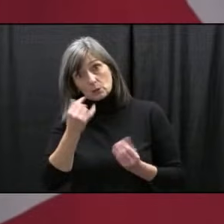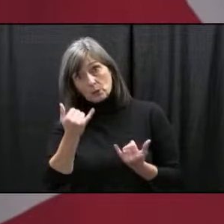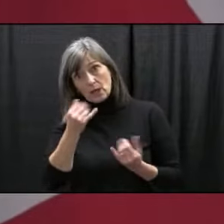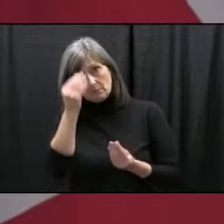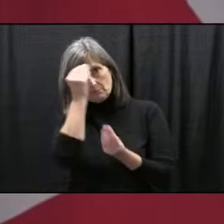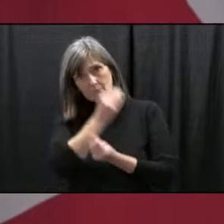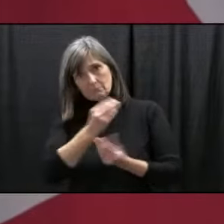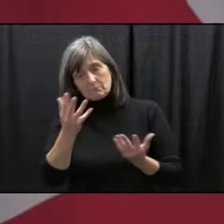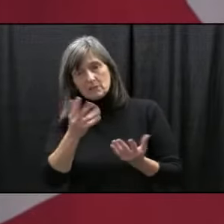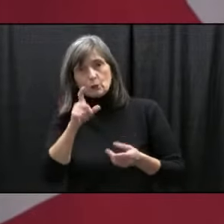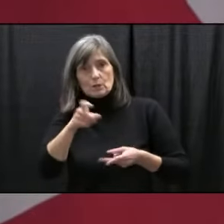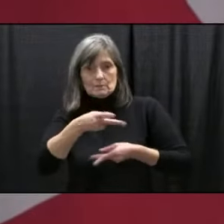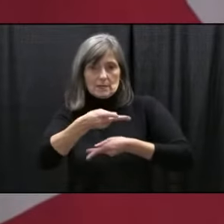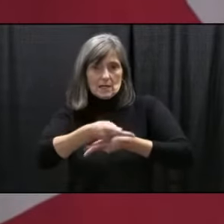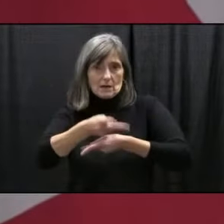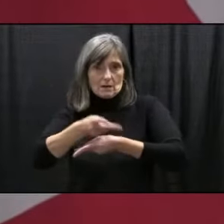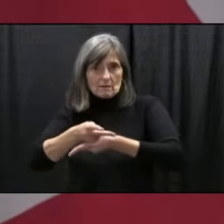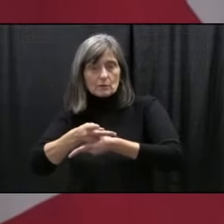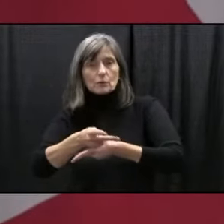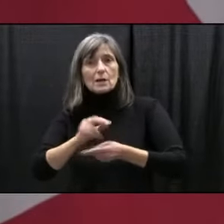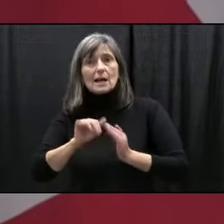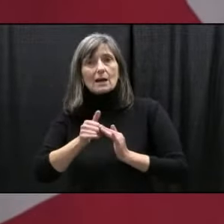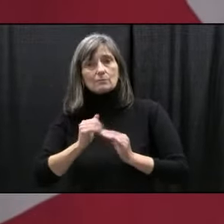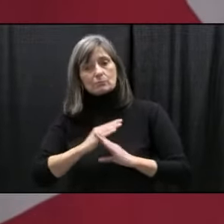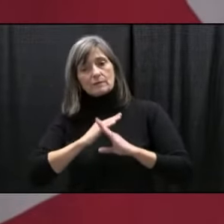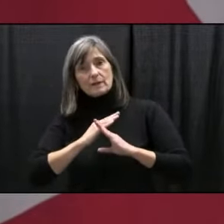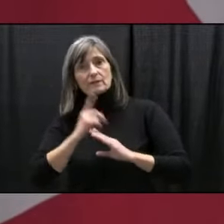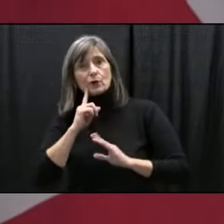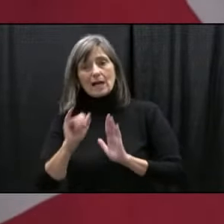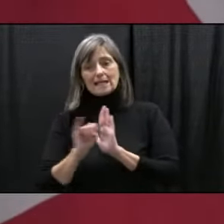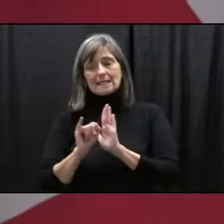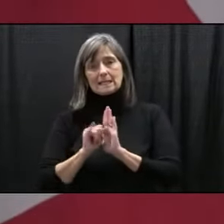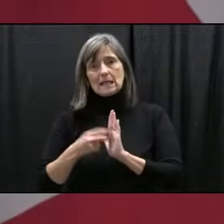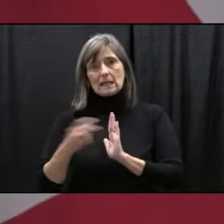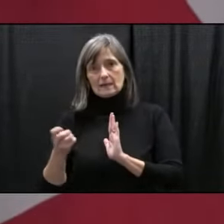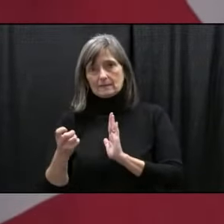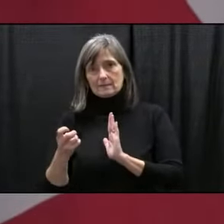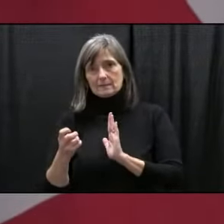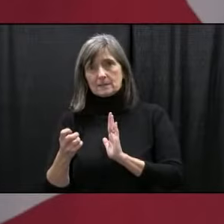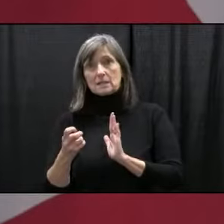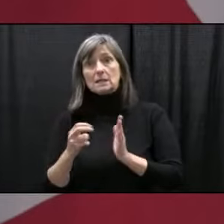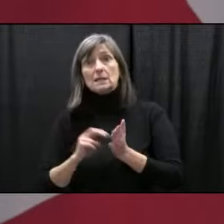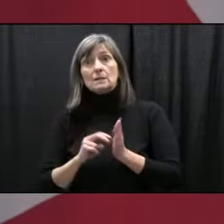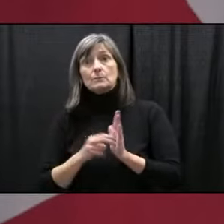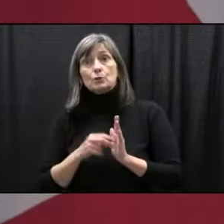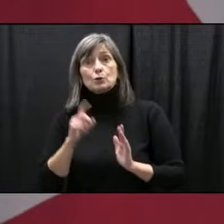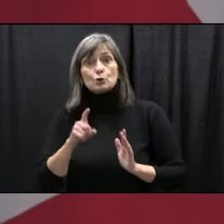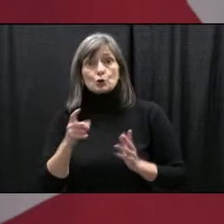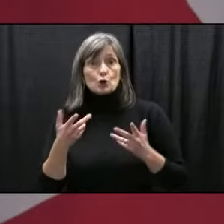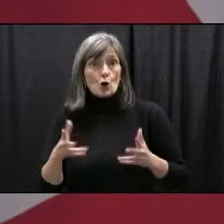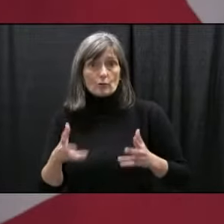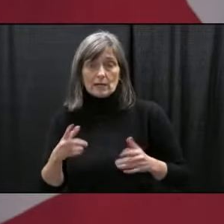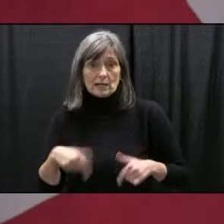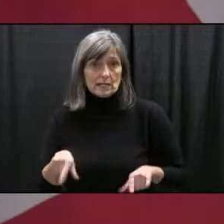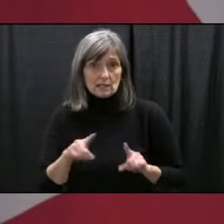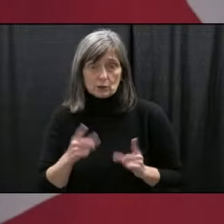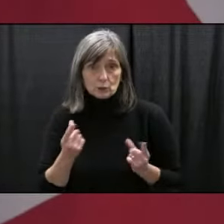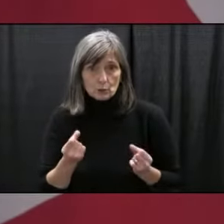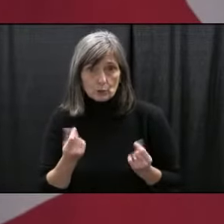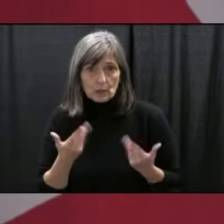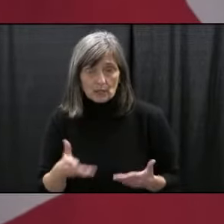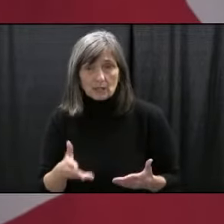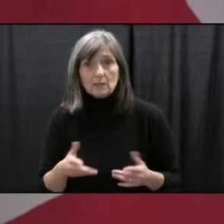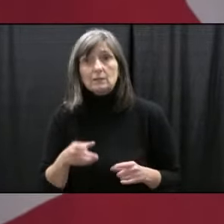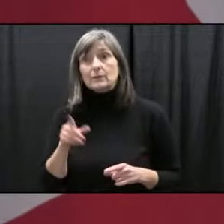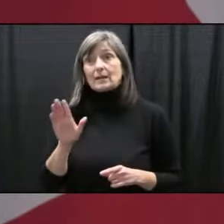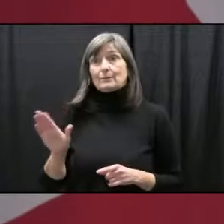that precautions should be taken to prevent any identity theft. These precautions should have already been taken by everyone, including everyone